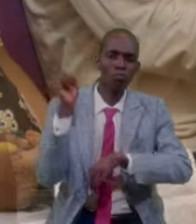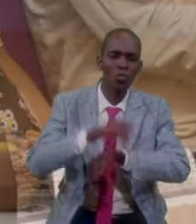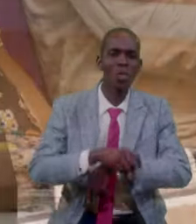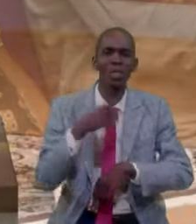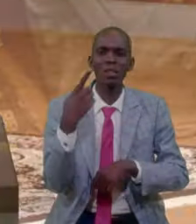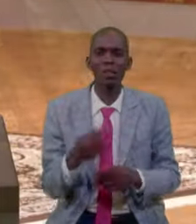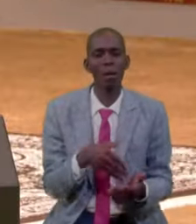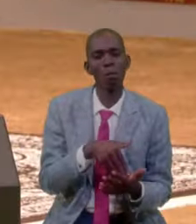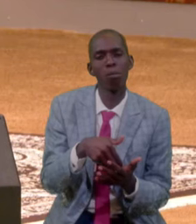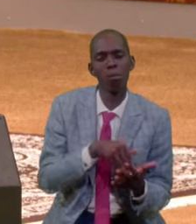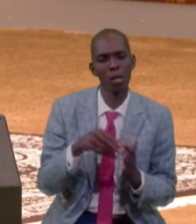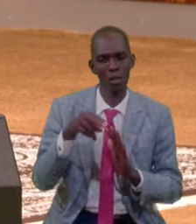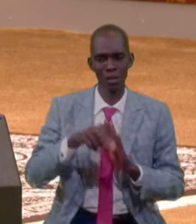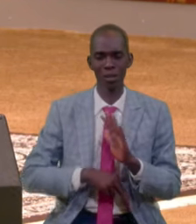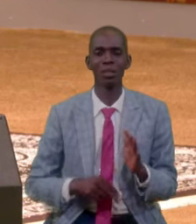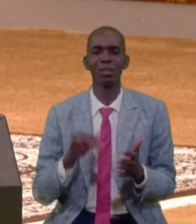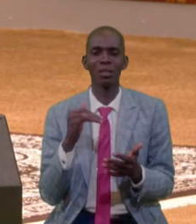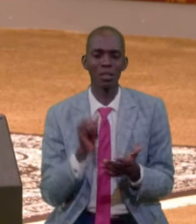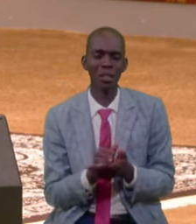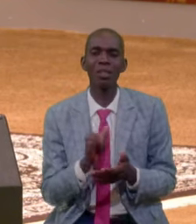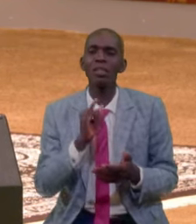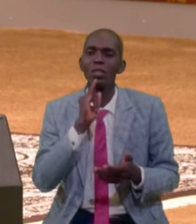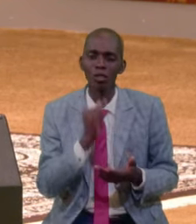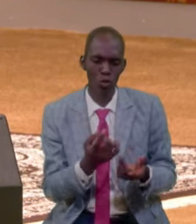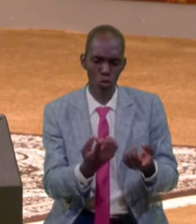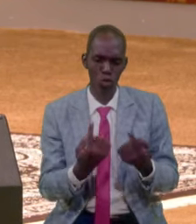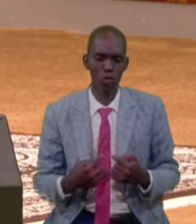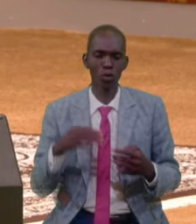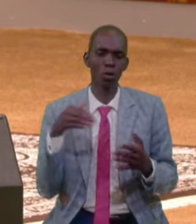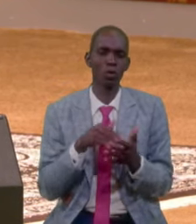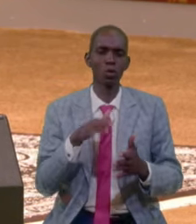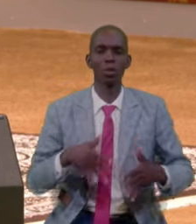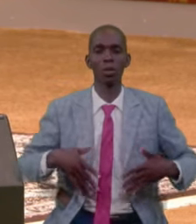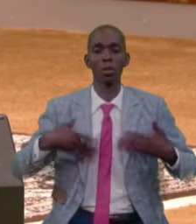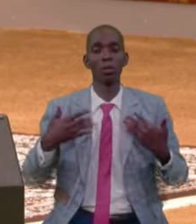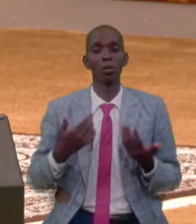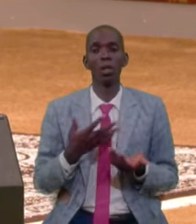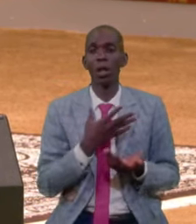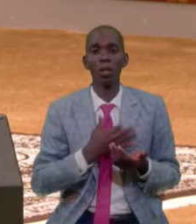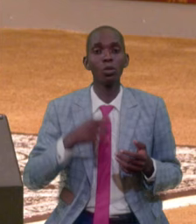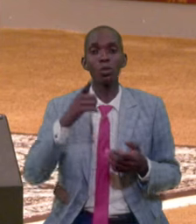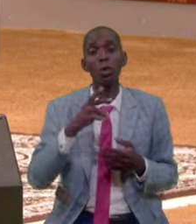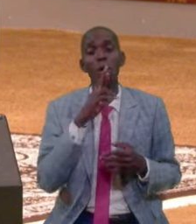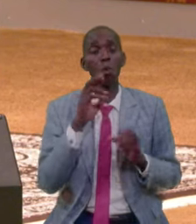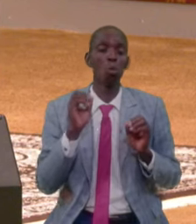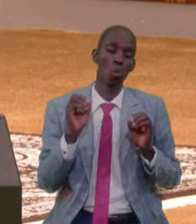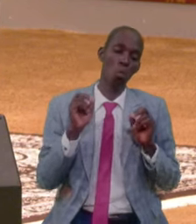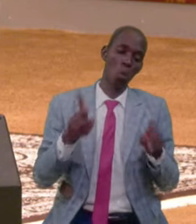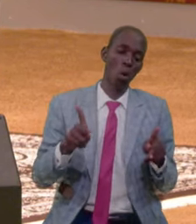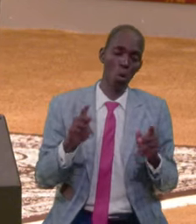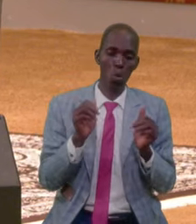is trying to raise its ugly head from your life? Are you not just satisfied with the